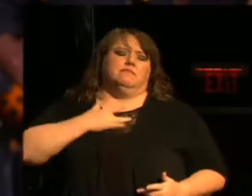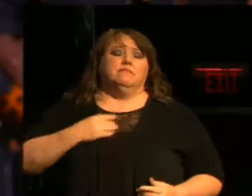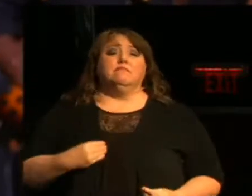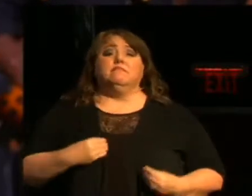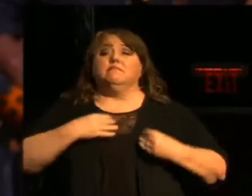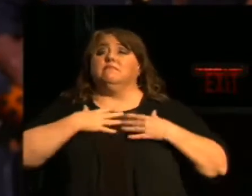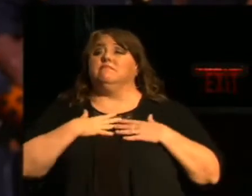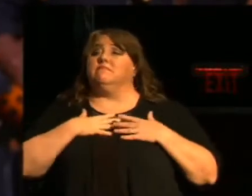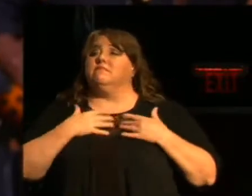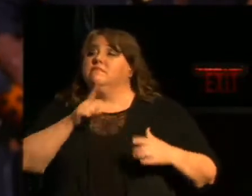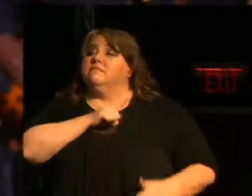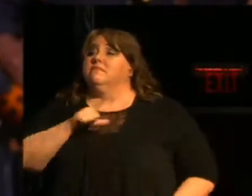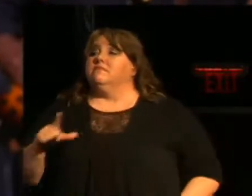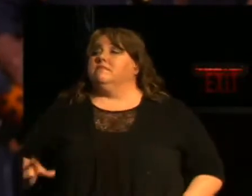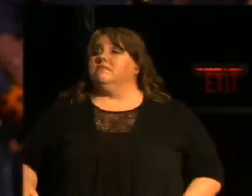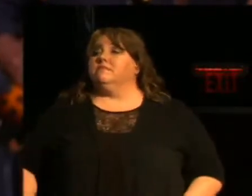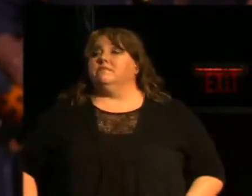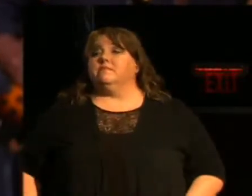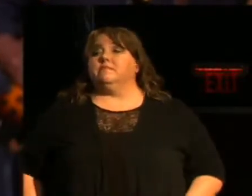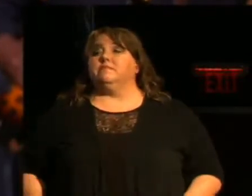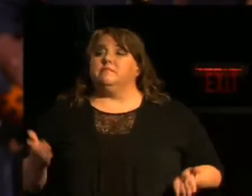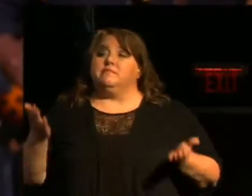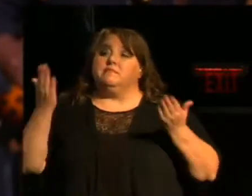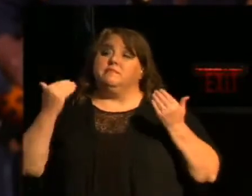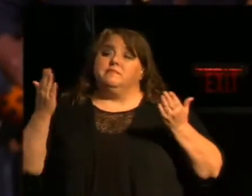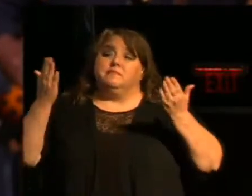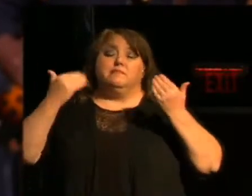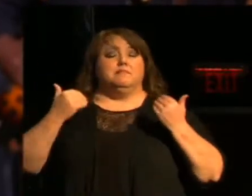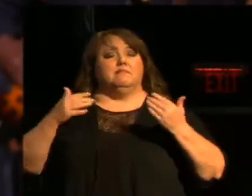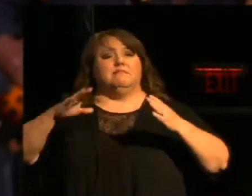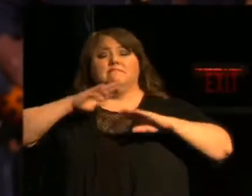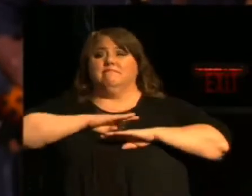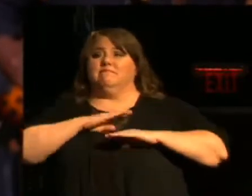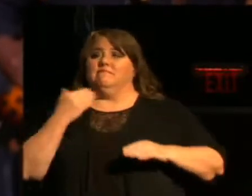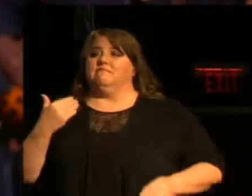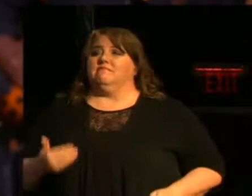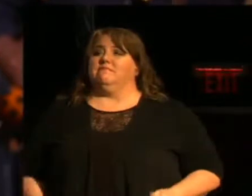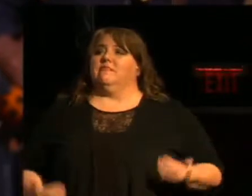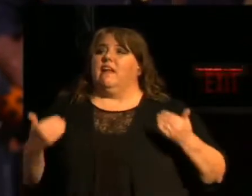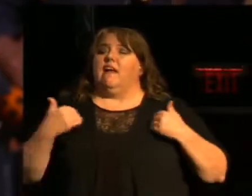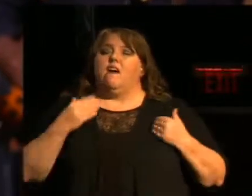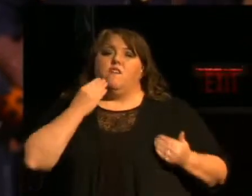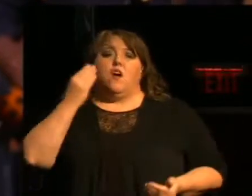gonna study war no more.